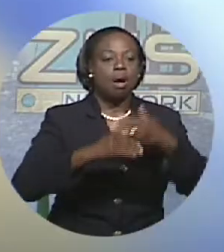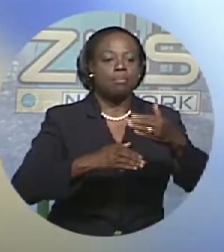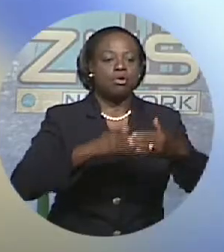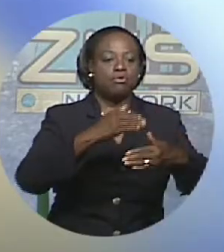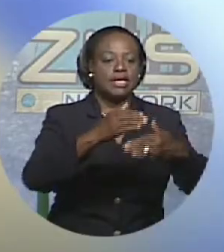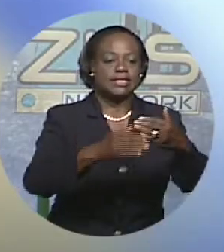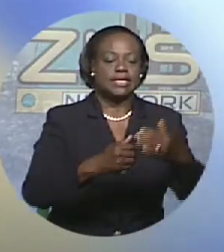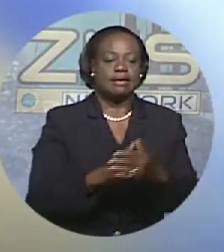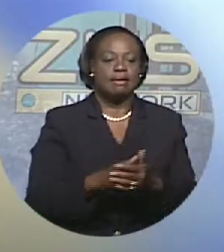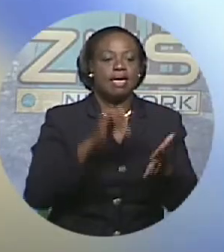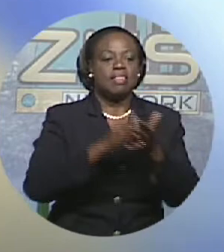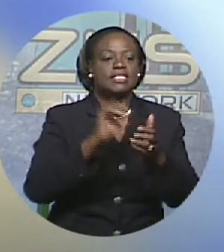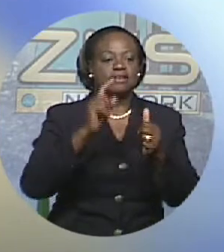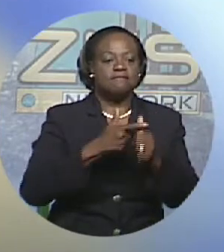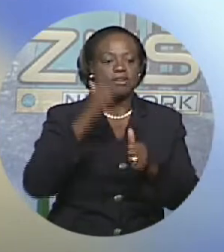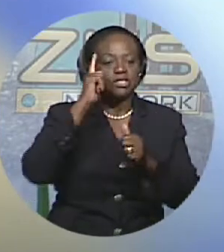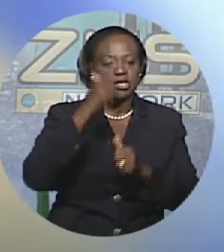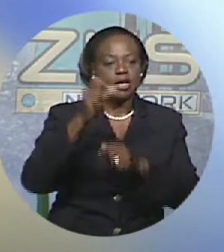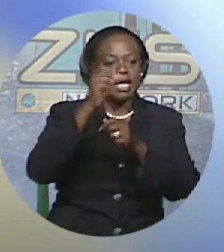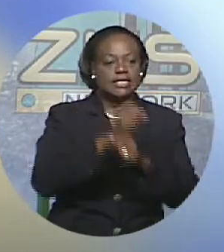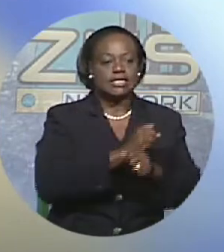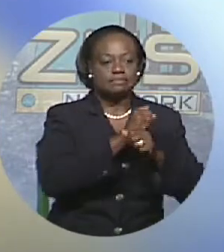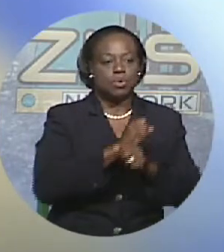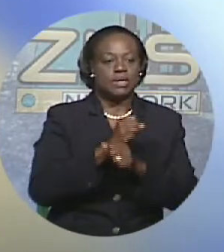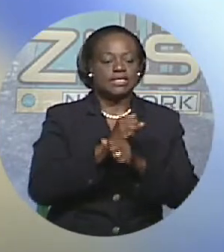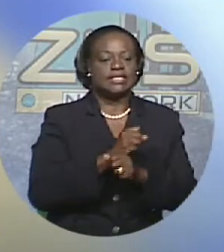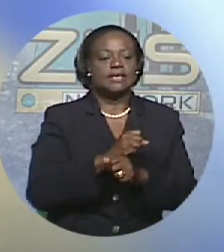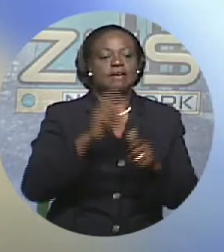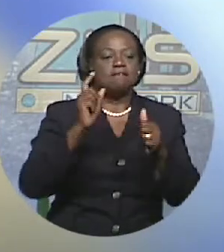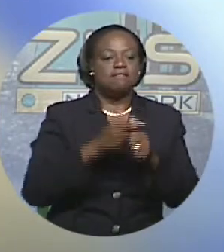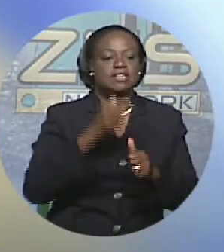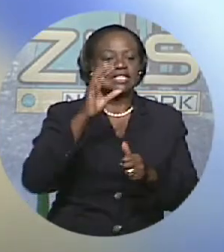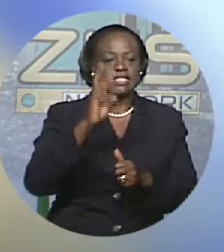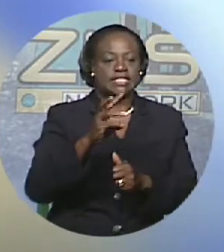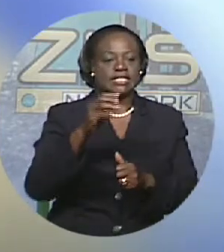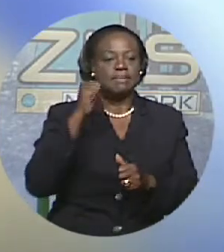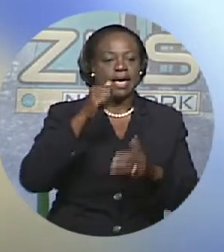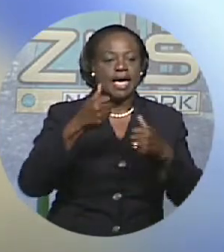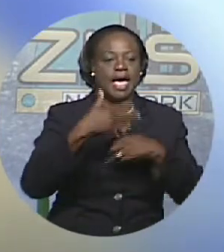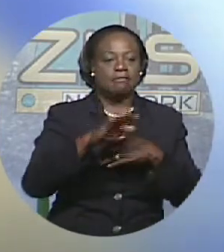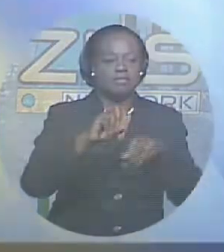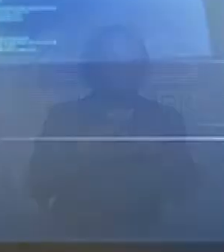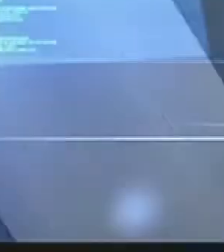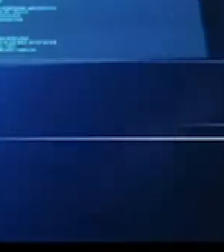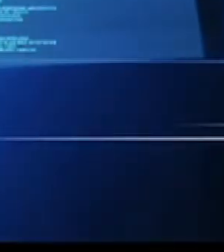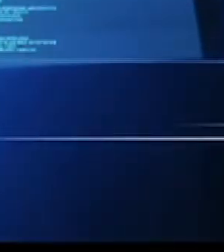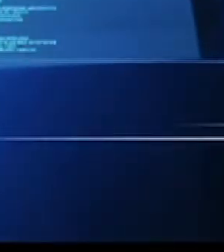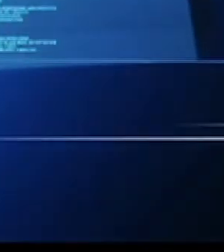And that is your first look at sports. Don't go anywhere. First at 6 is back after the break.